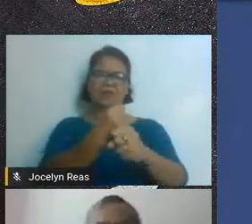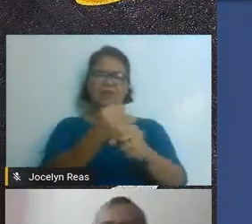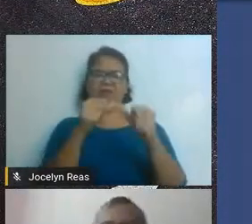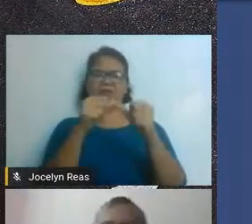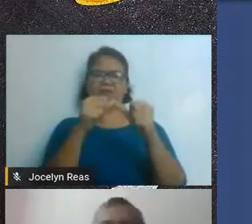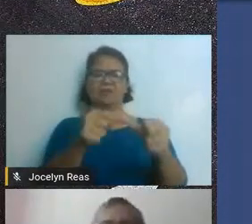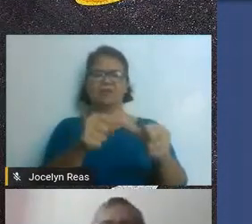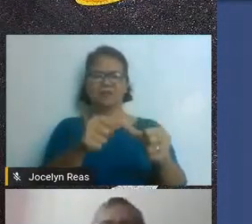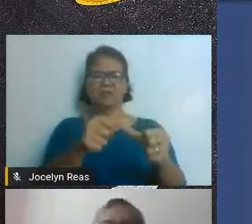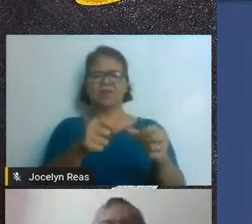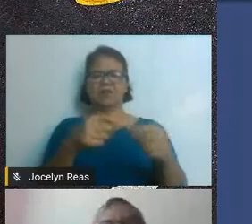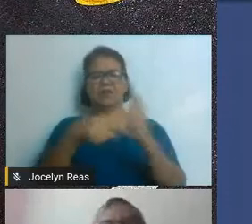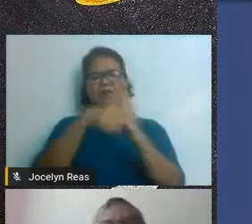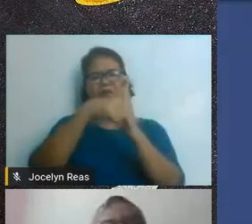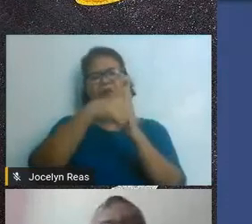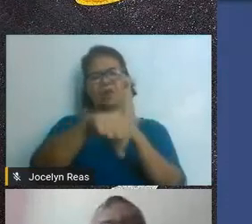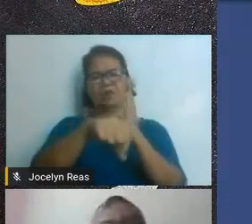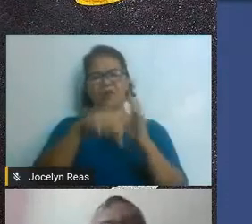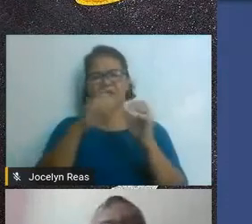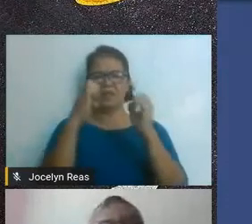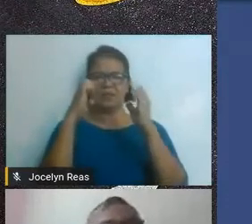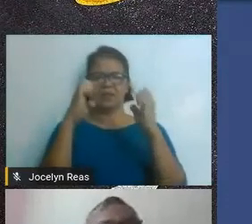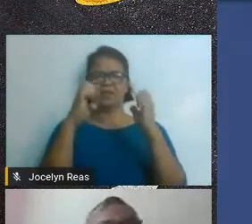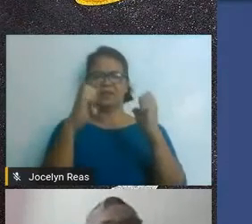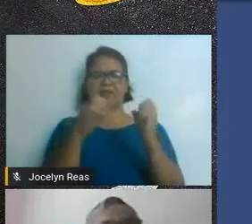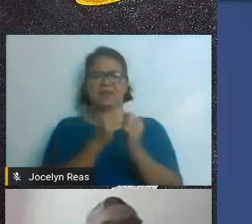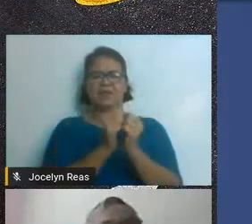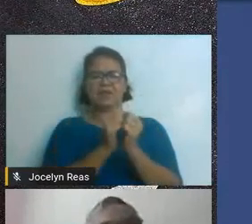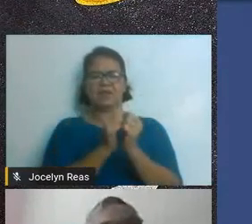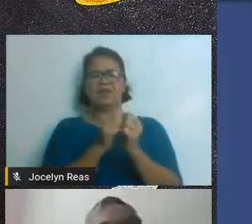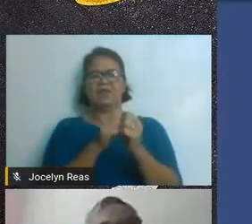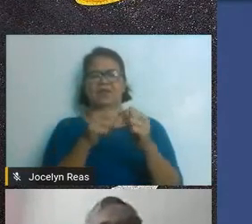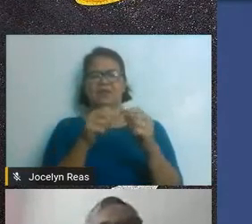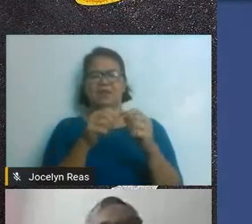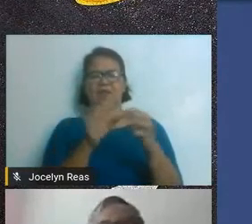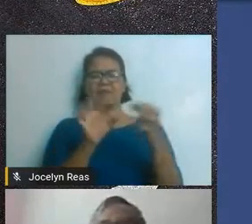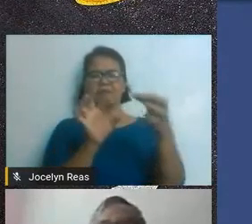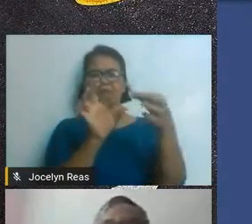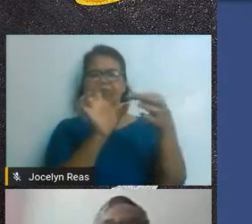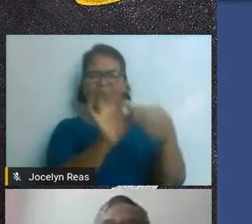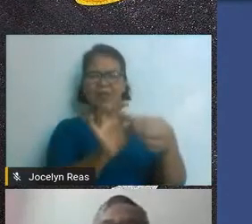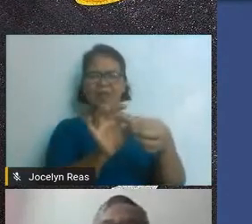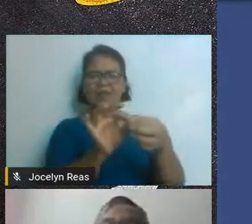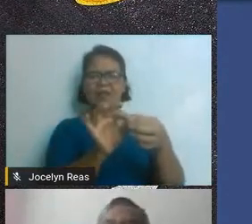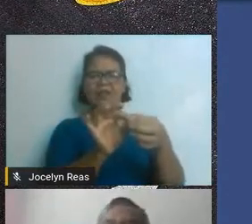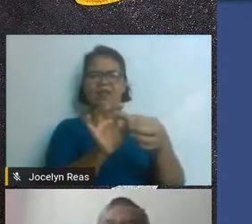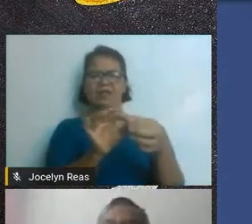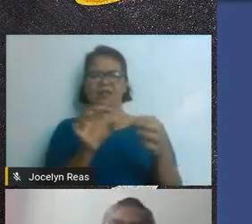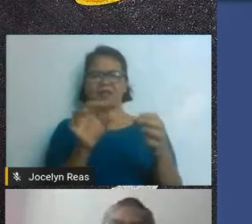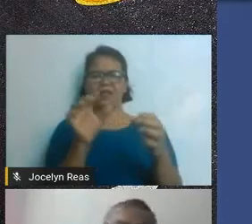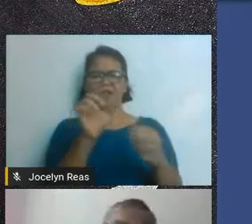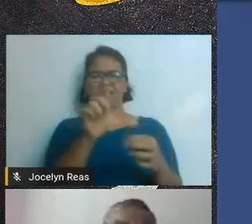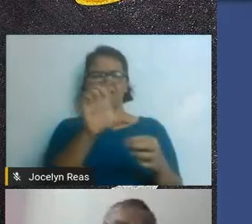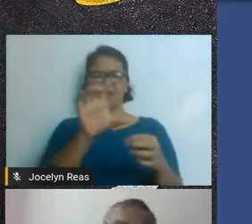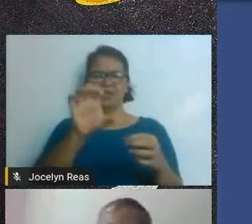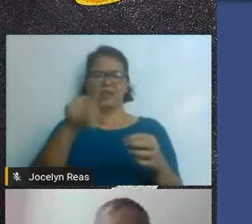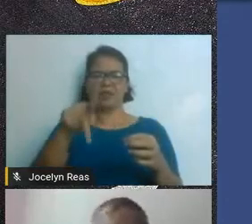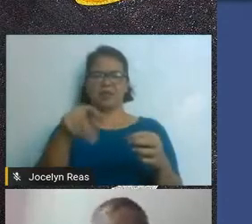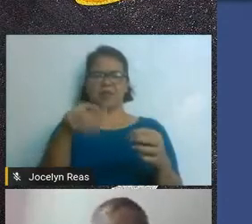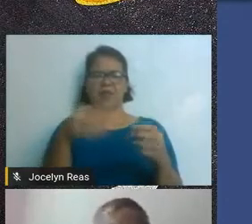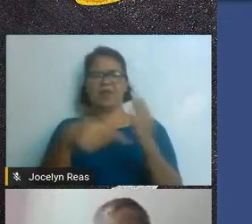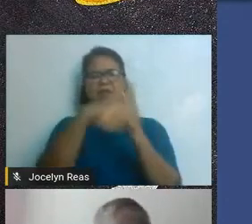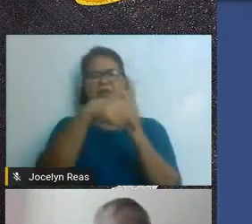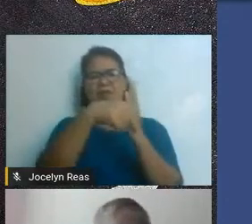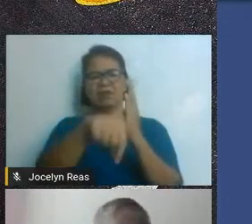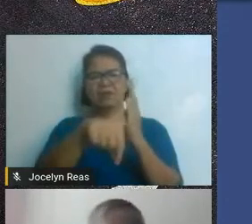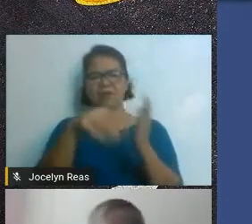quality. You know, we will link and bridge this learning continuity plan with our pivot to quality